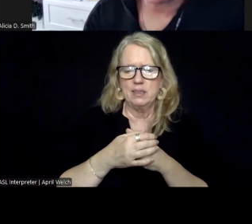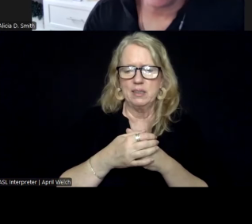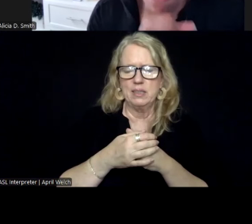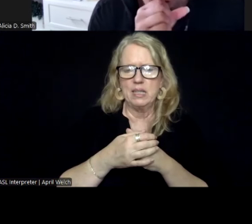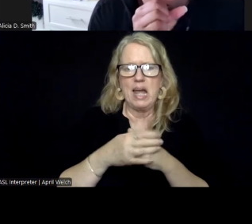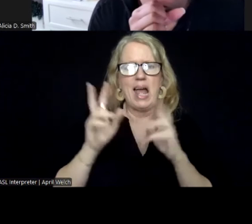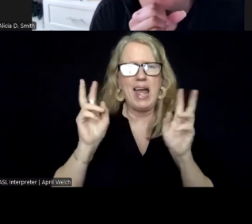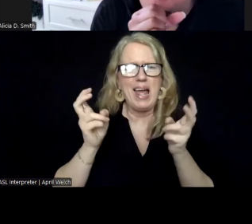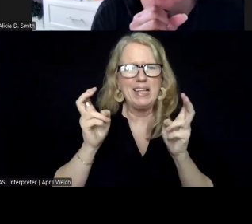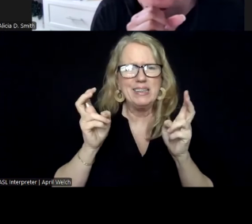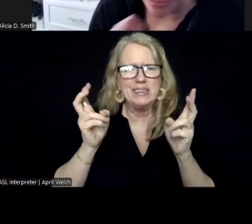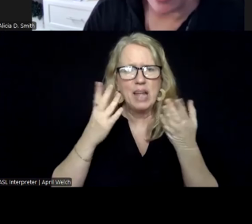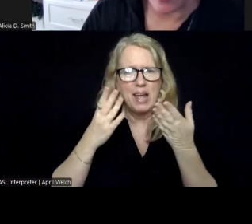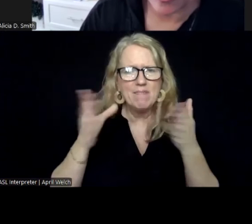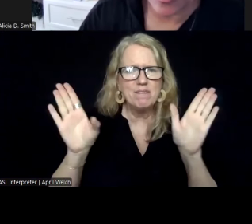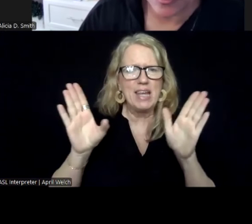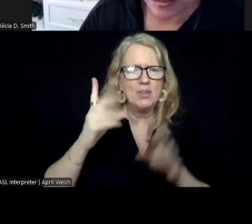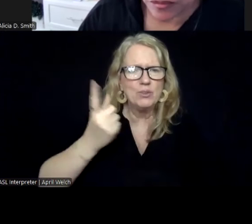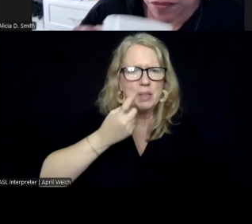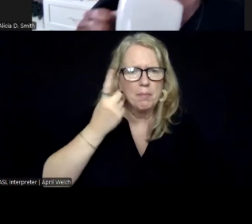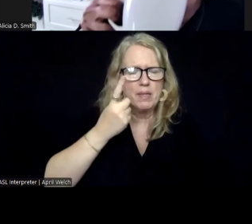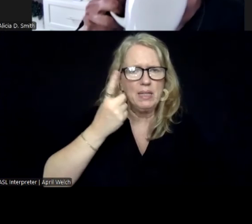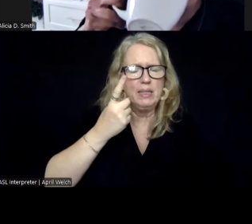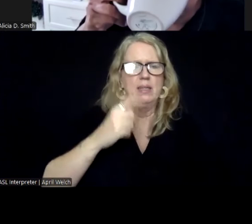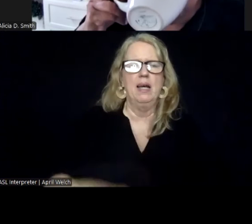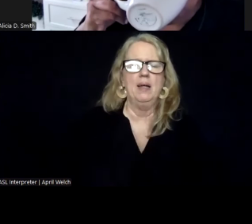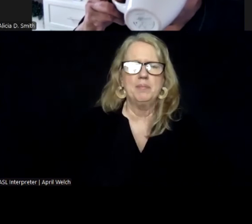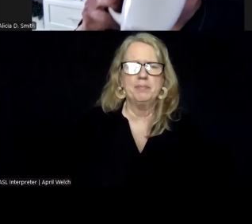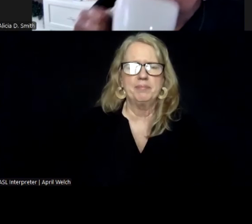unveiled something that in a way was obvious, which is that